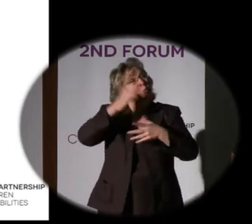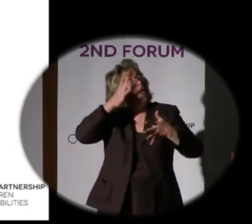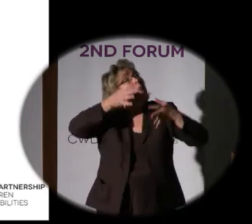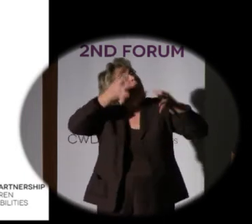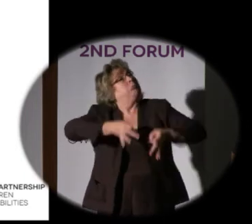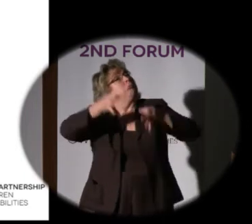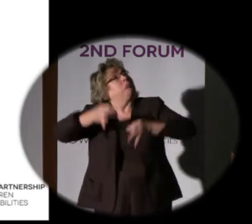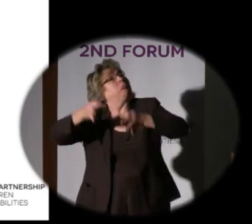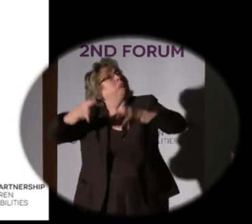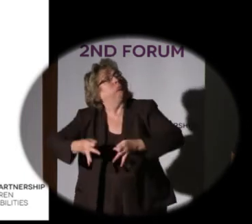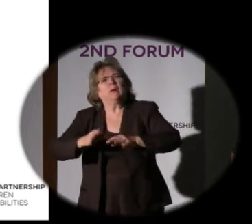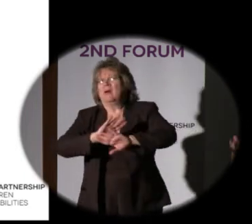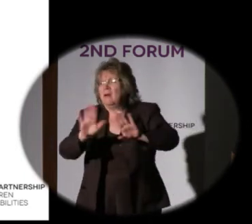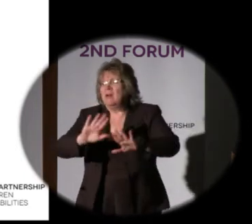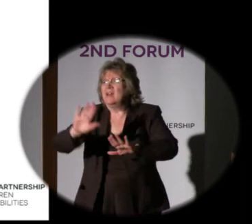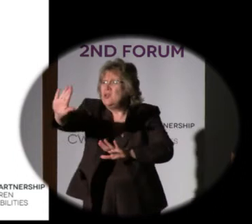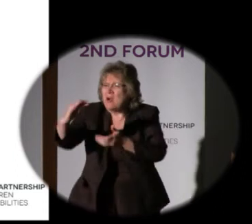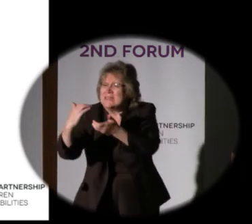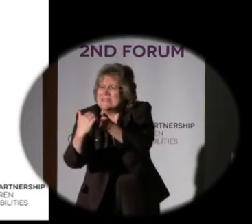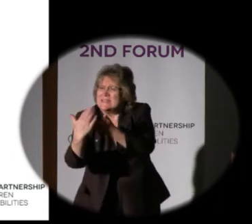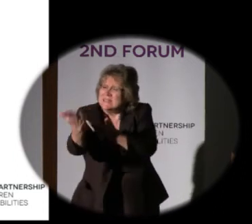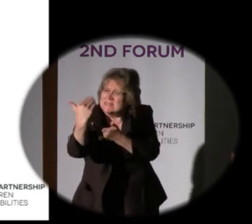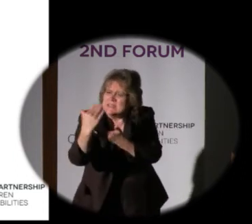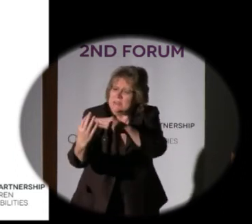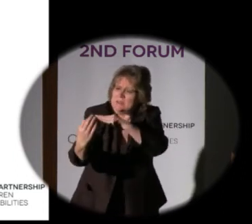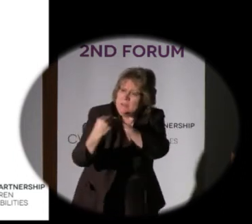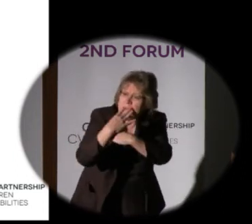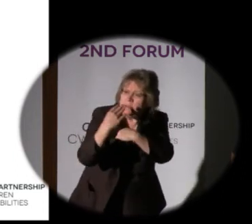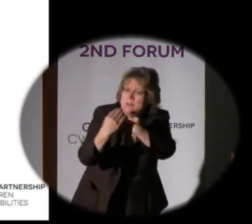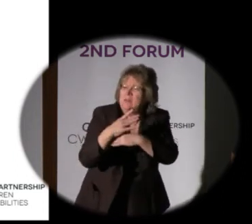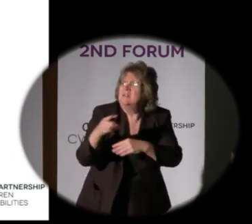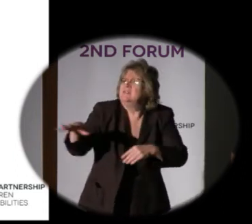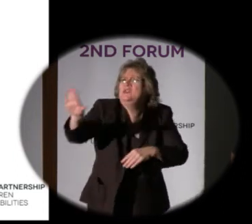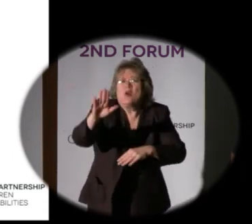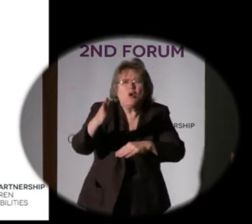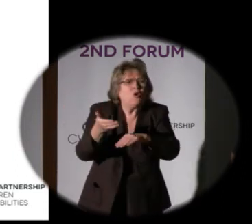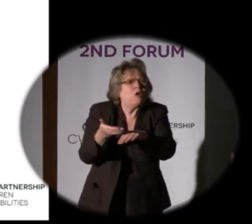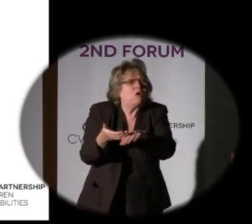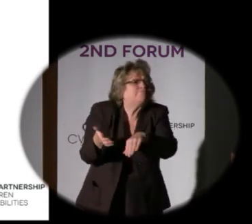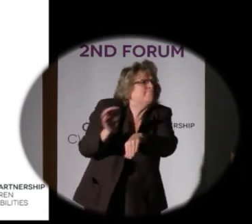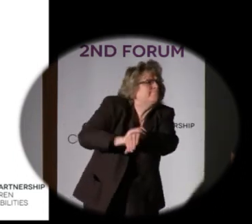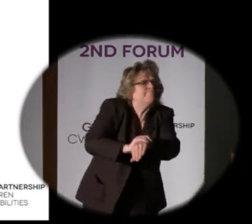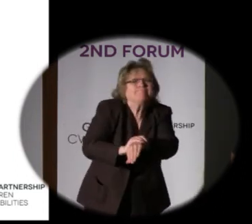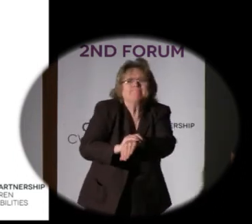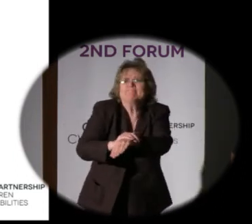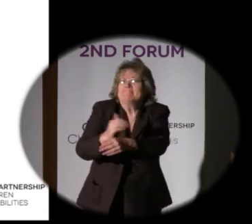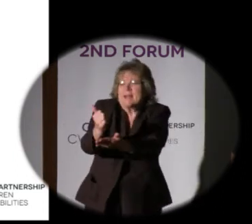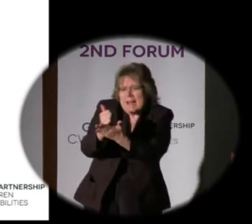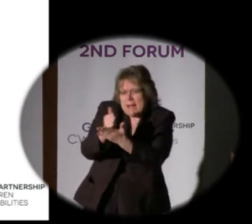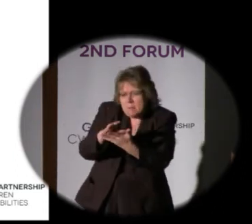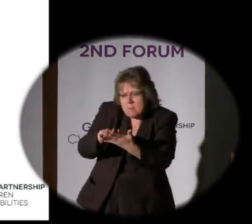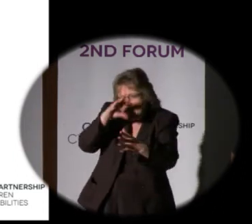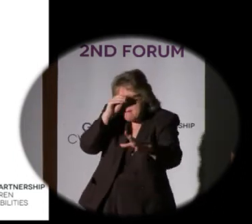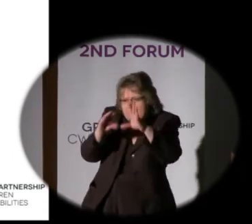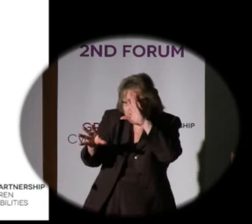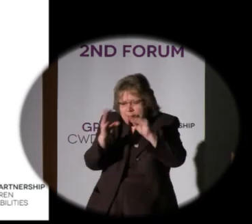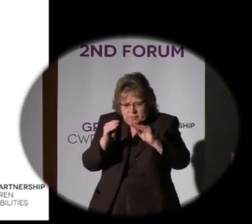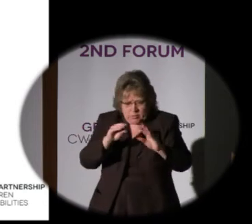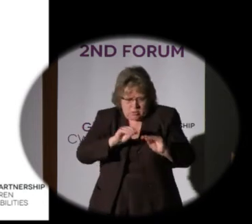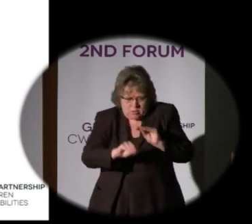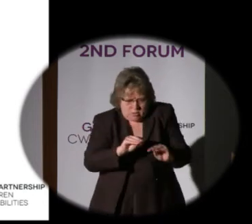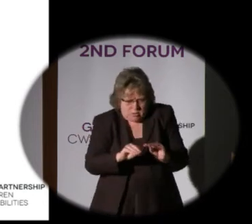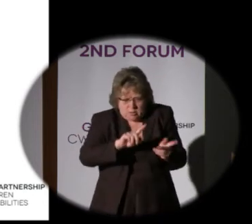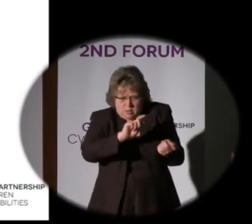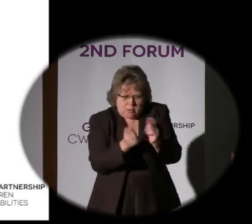continue to get the expertise into the countries and into the implementation as needed. Focus on implementation. This is our next